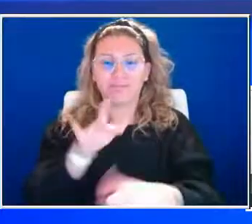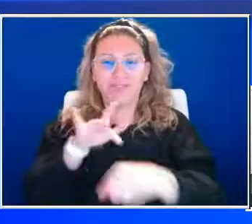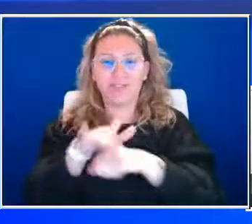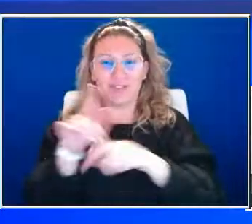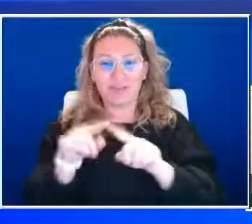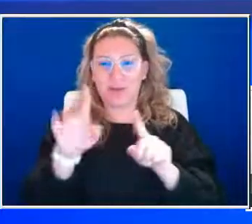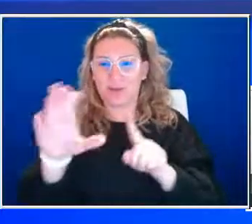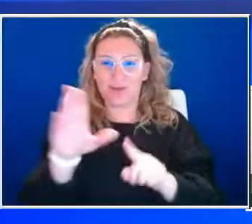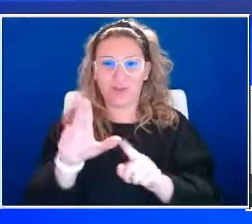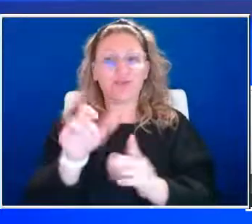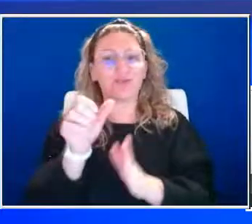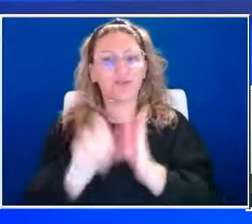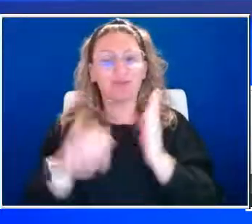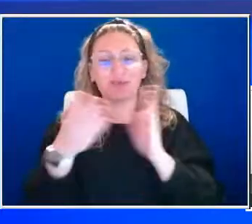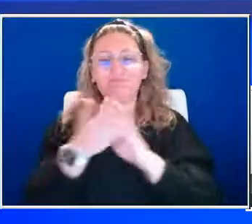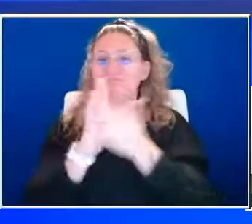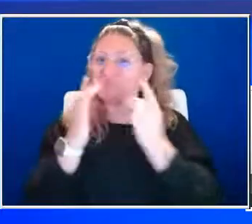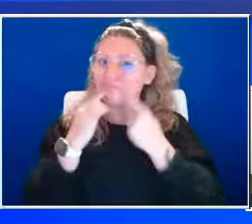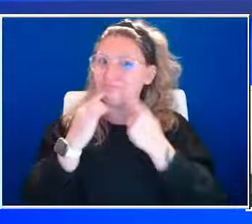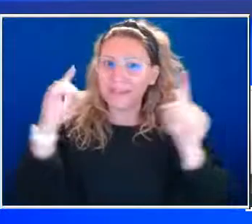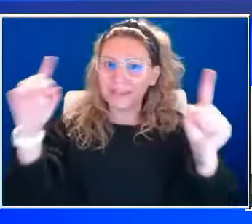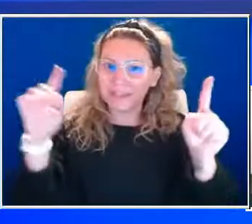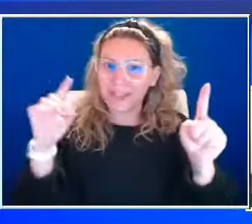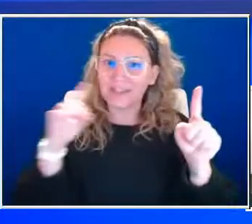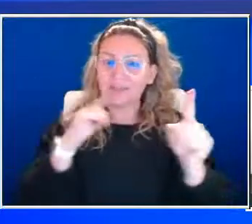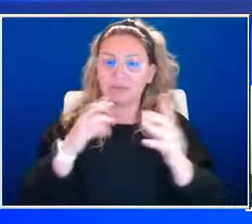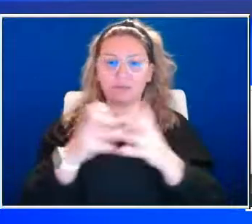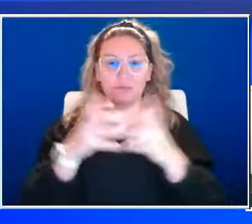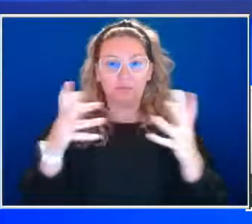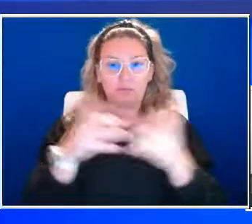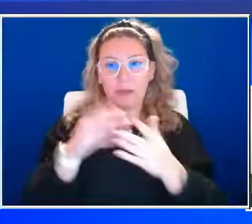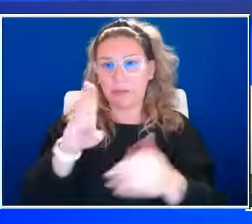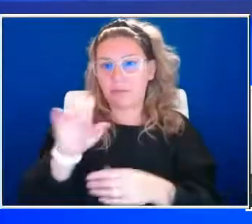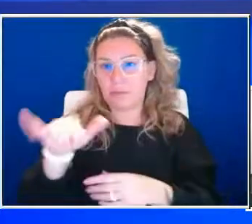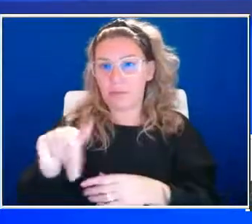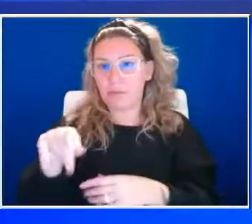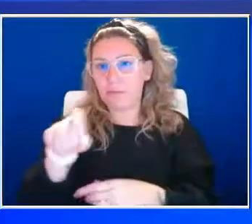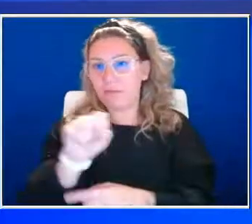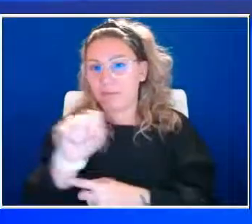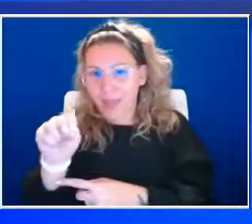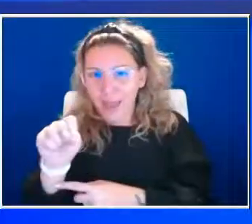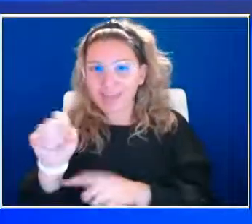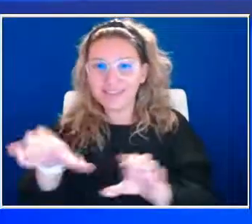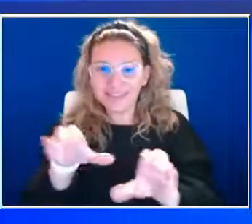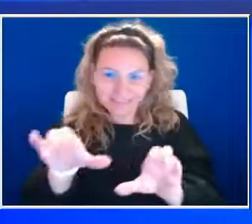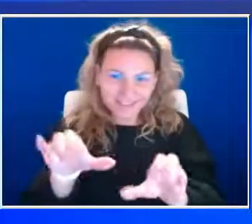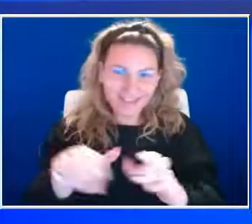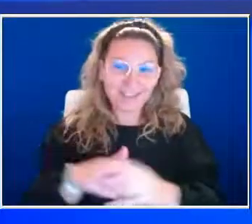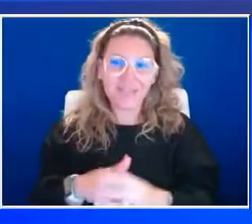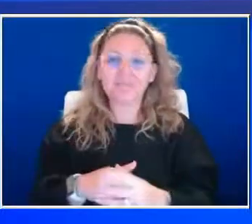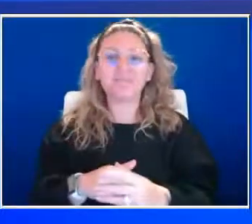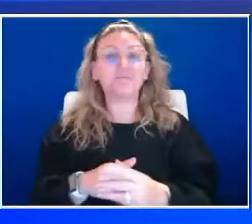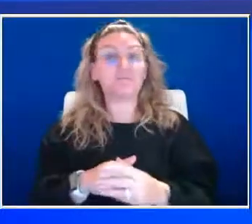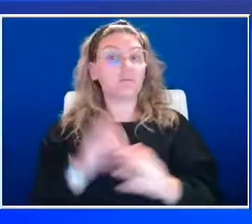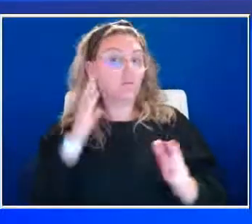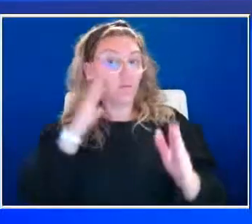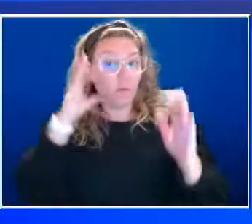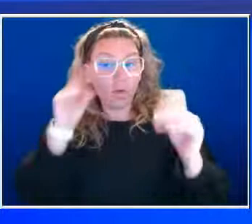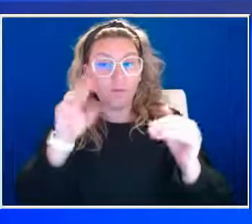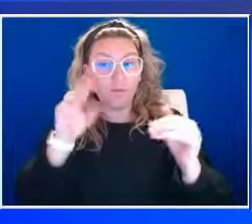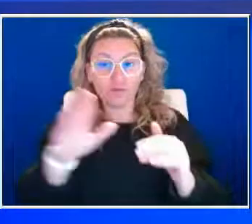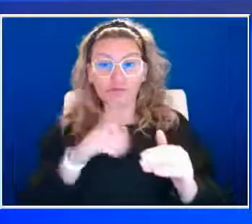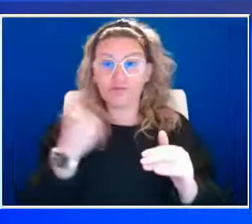very successful. We had multiple bypasses that we were able to perform, and so hopefully her risk is extremely